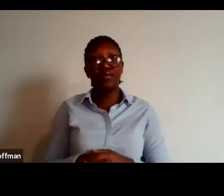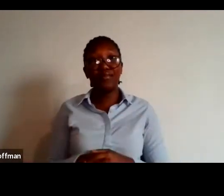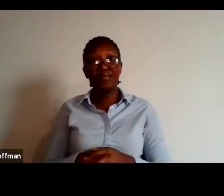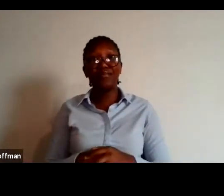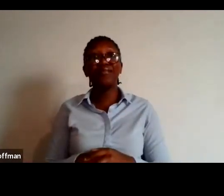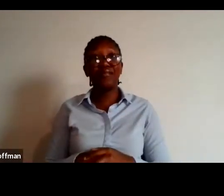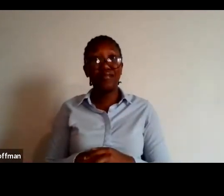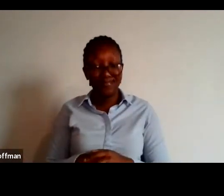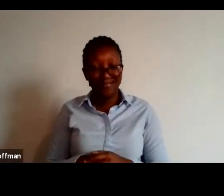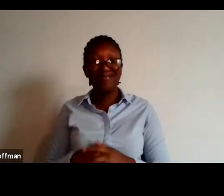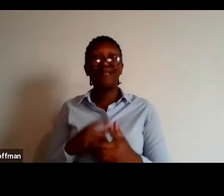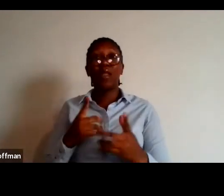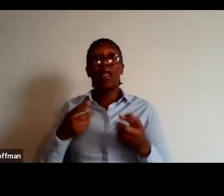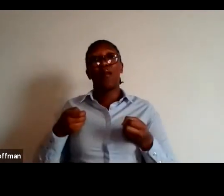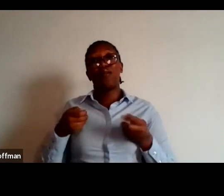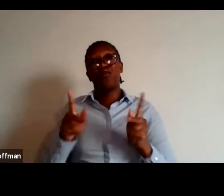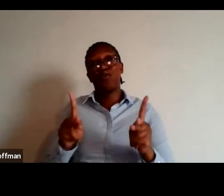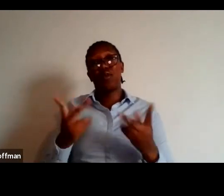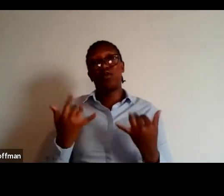the opportunity